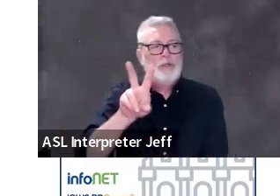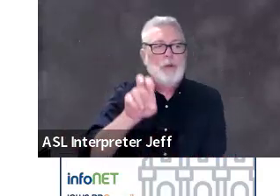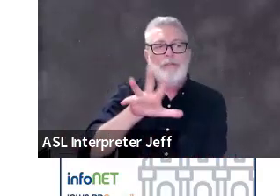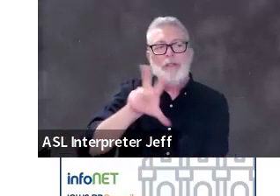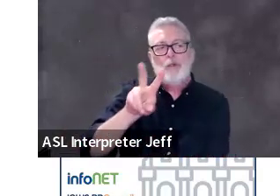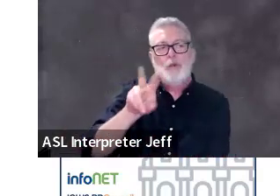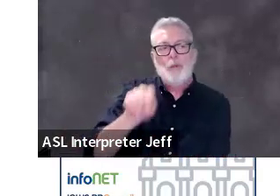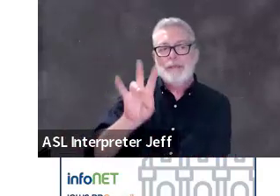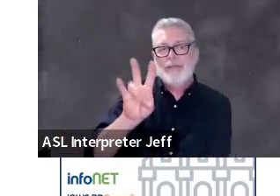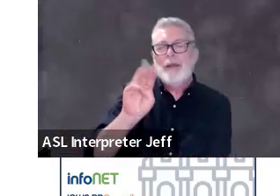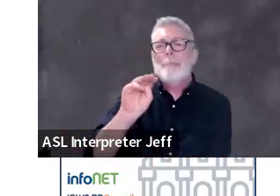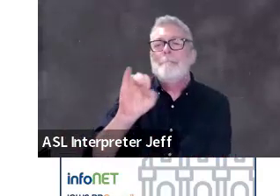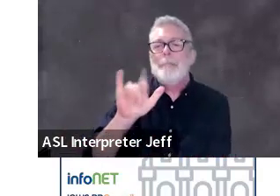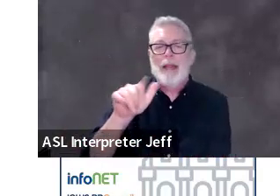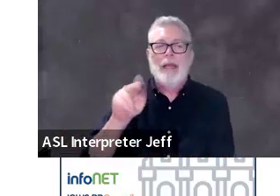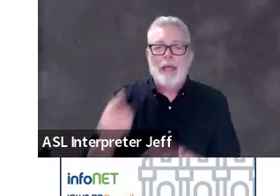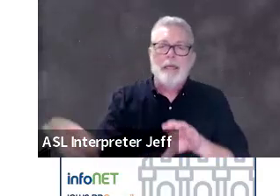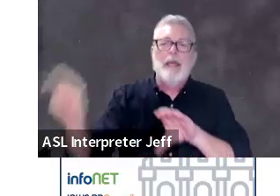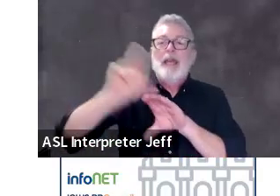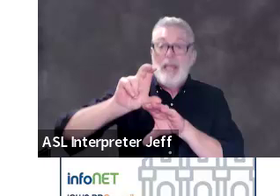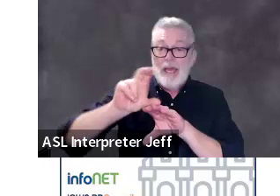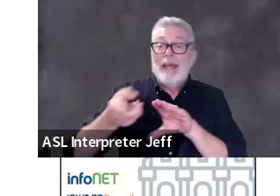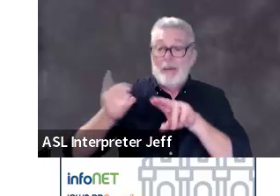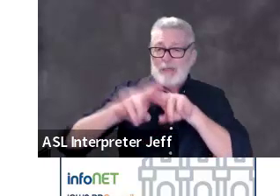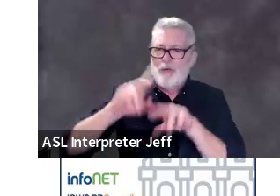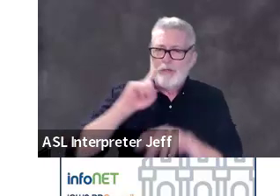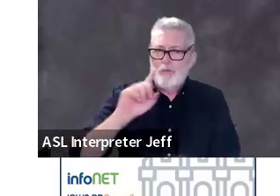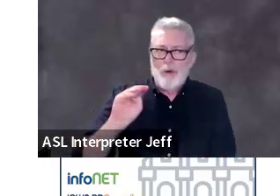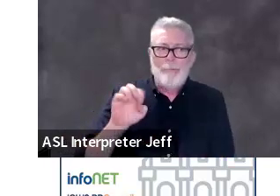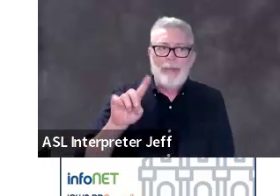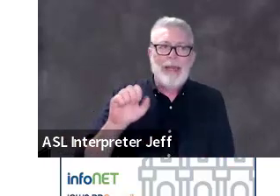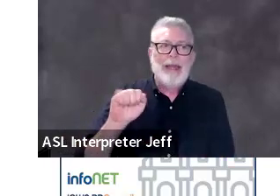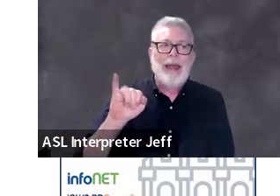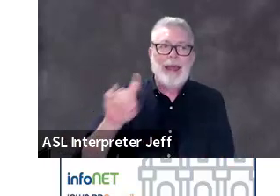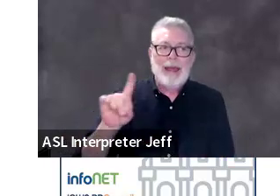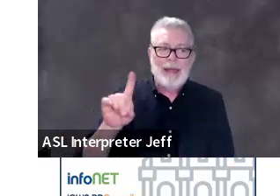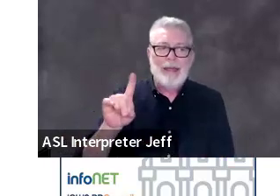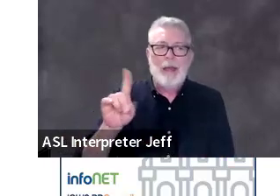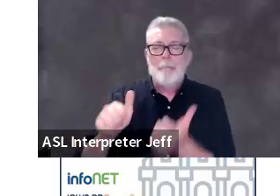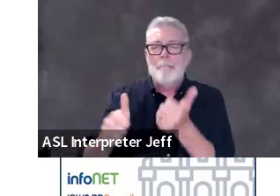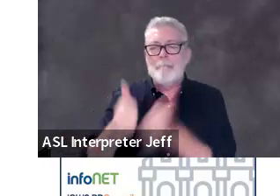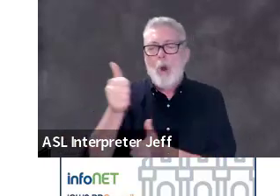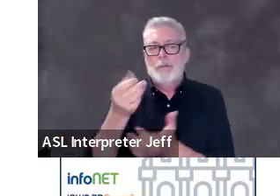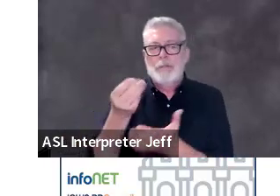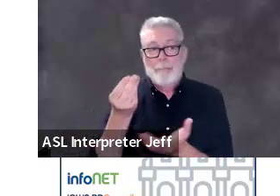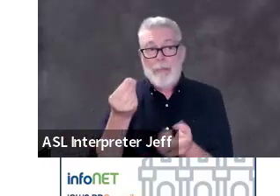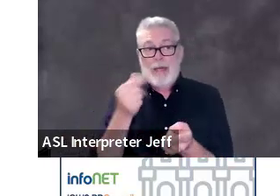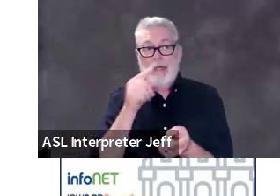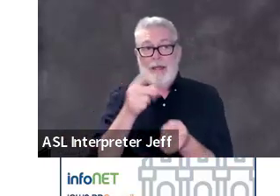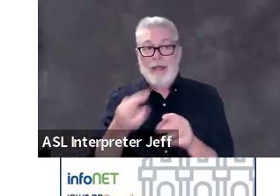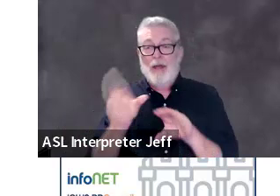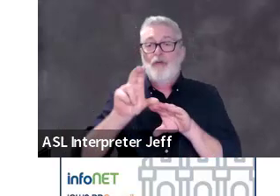$252.7 million increase for Medicaid. Most of that is for just